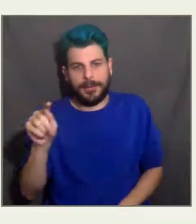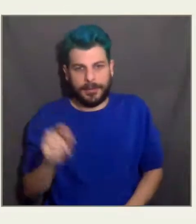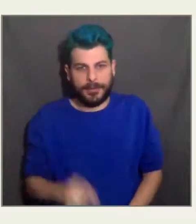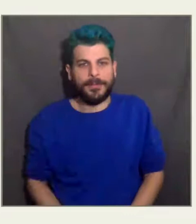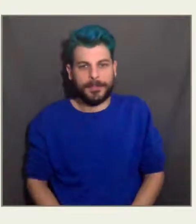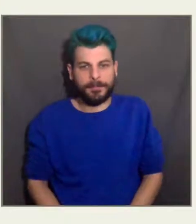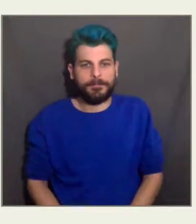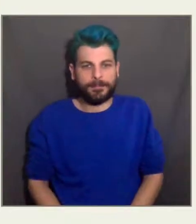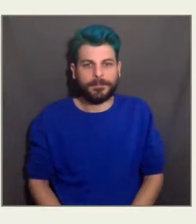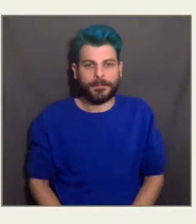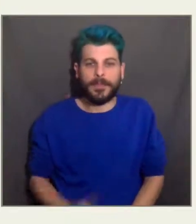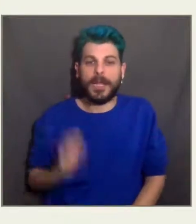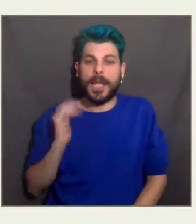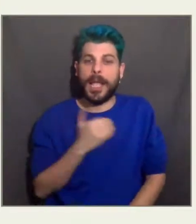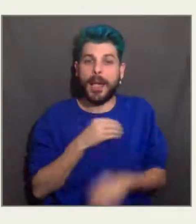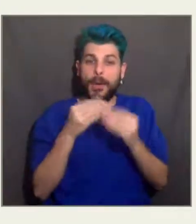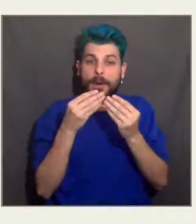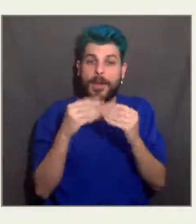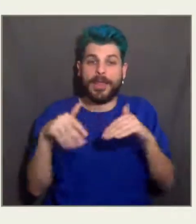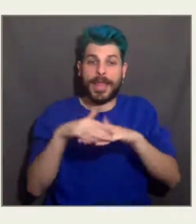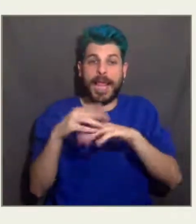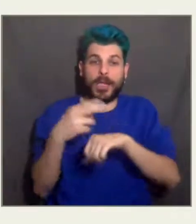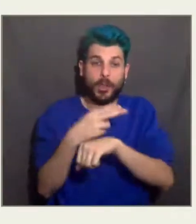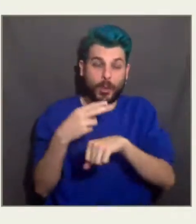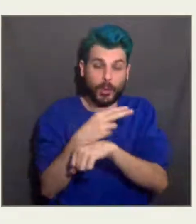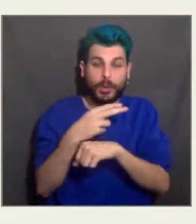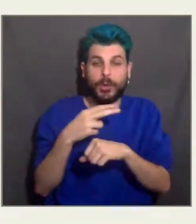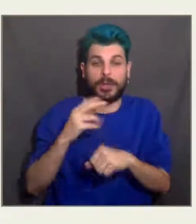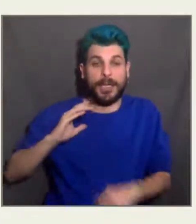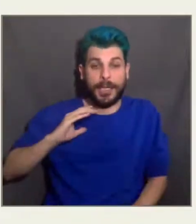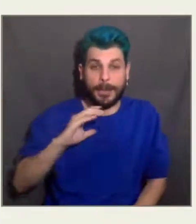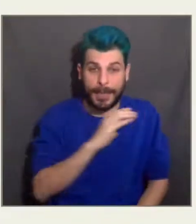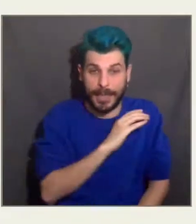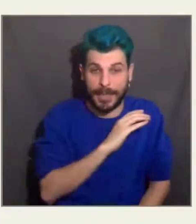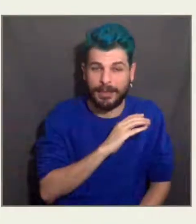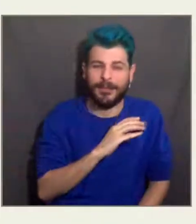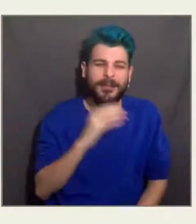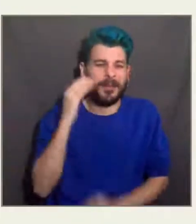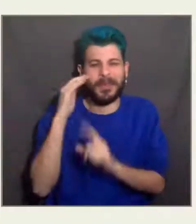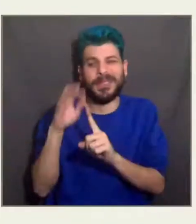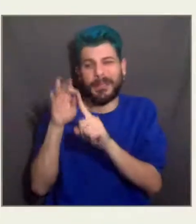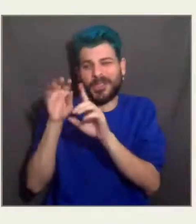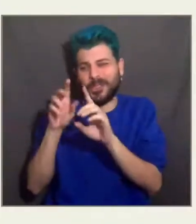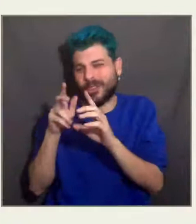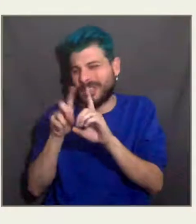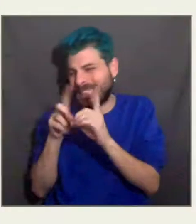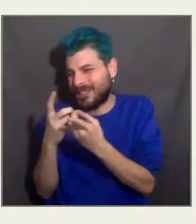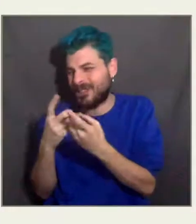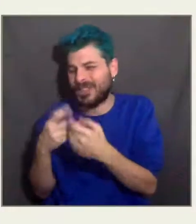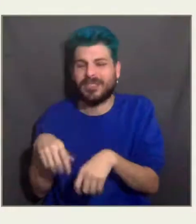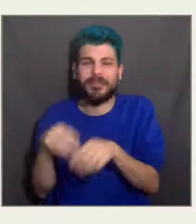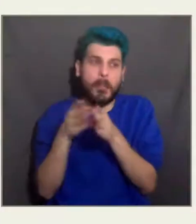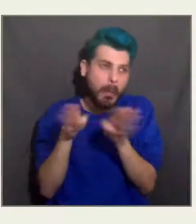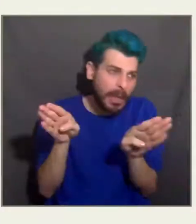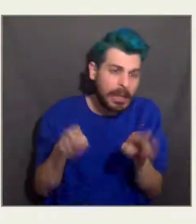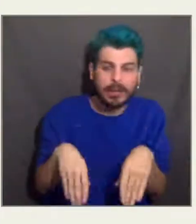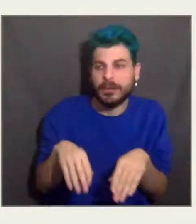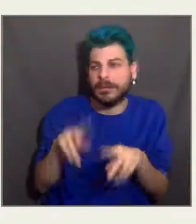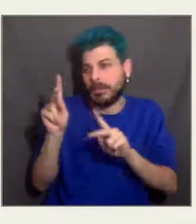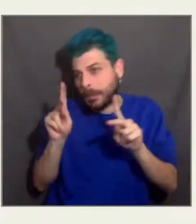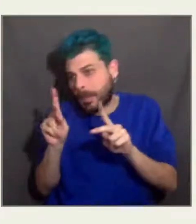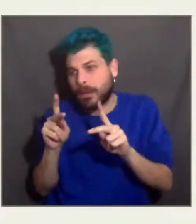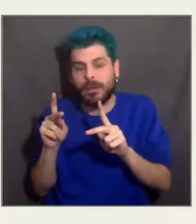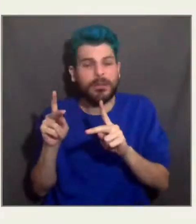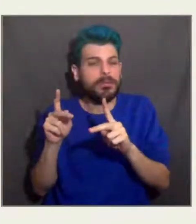Advisory Committee which is made up of elected officials, special districts, the public, to really start looking